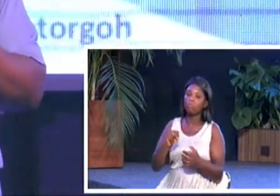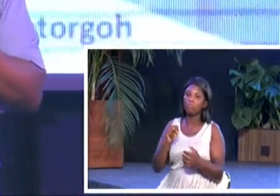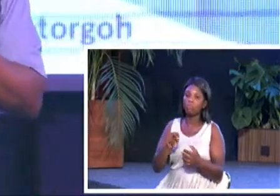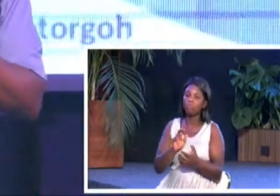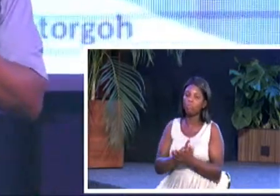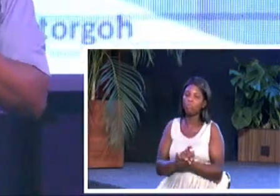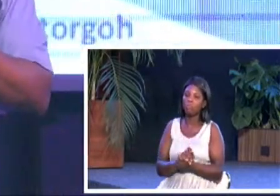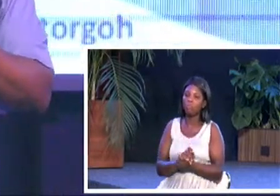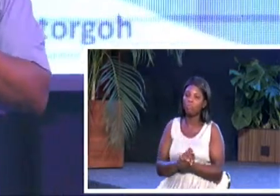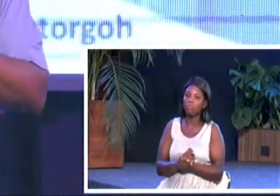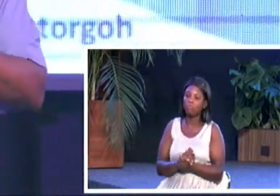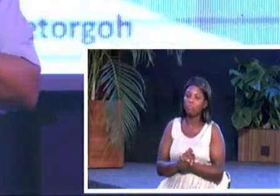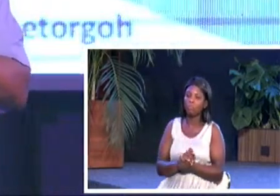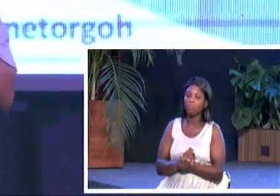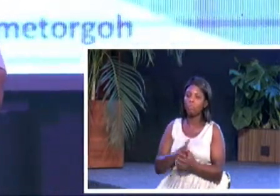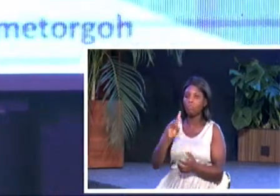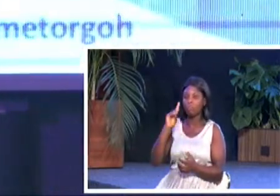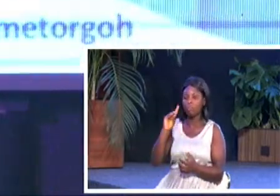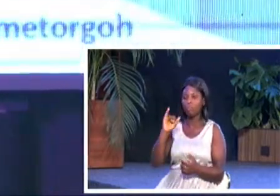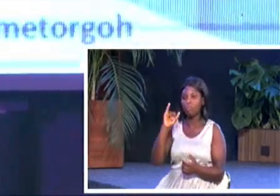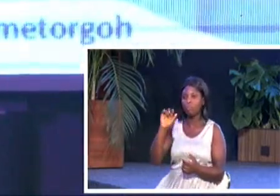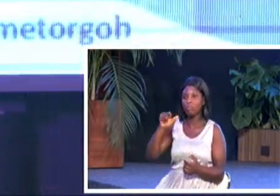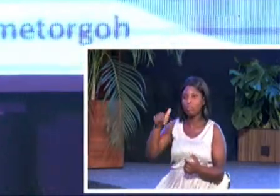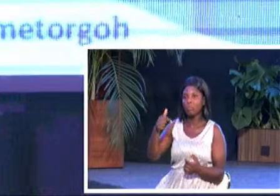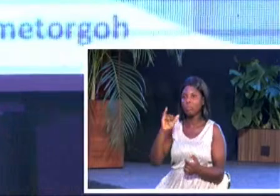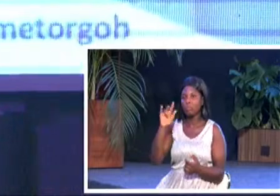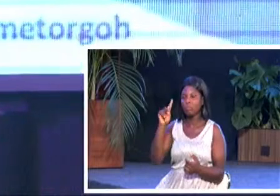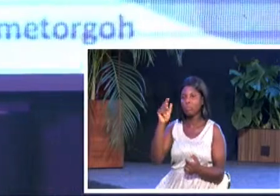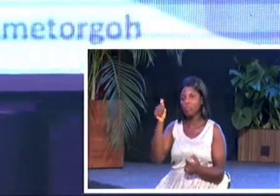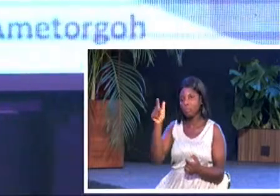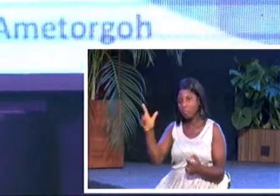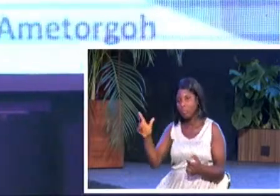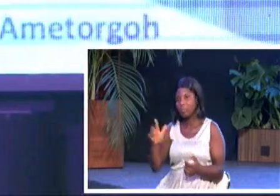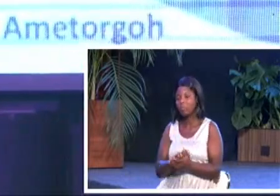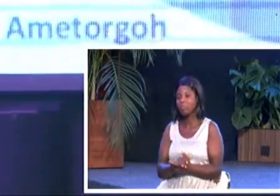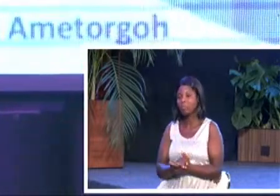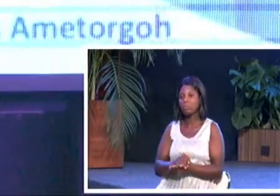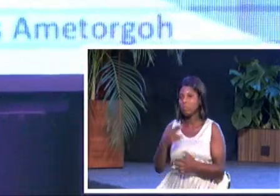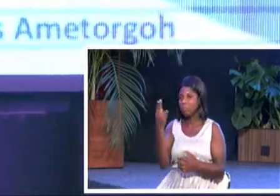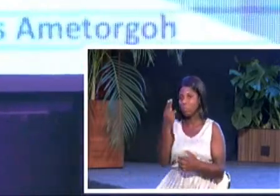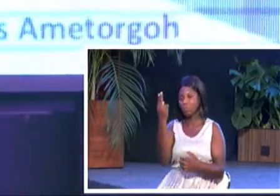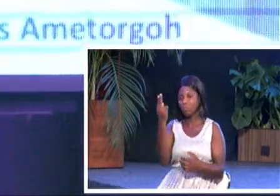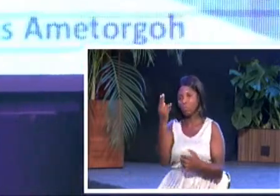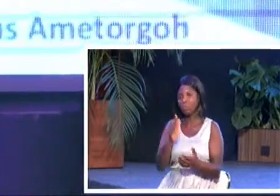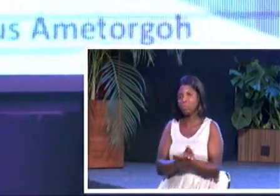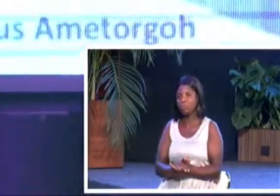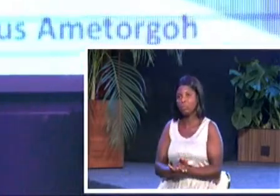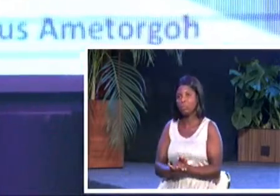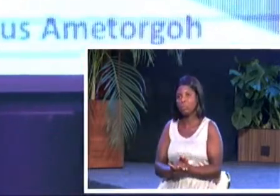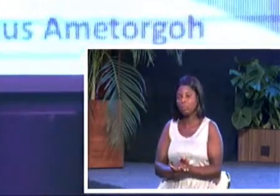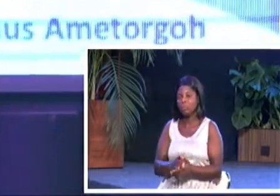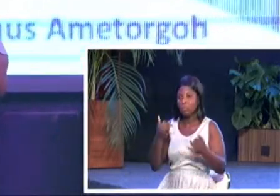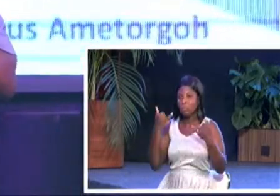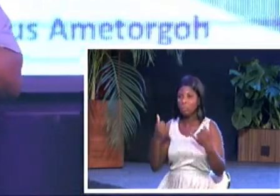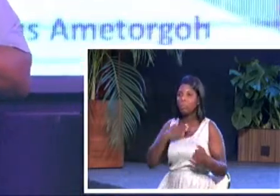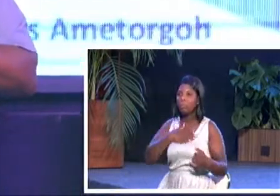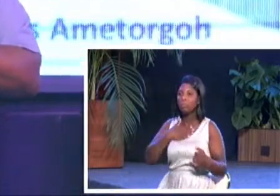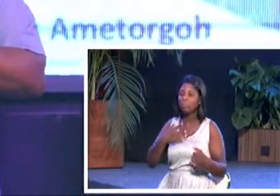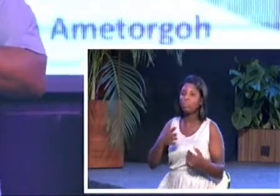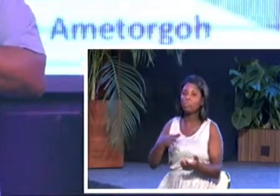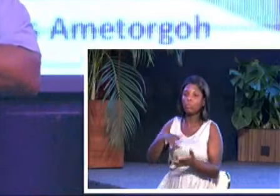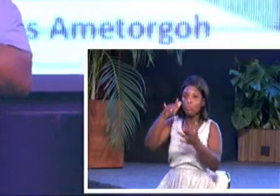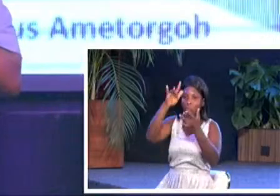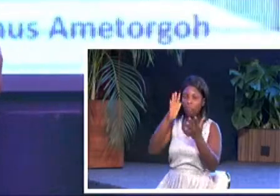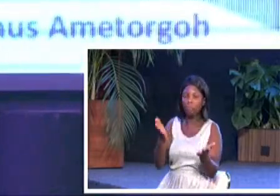sales executive, you should be thinking digital, because very soon you may not be selling offline, you'll be selling online. So you should